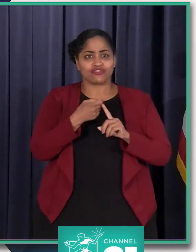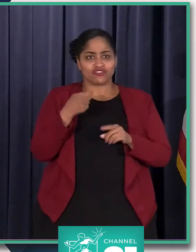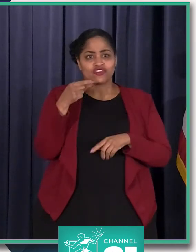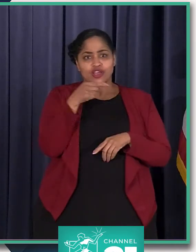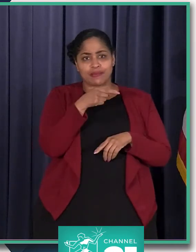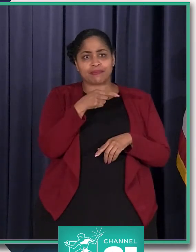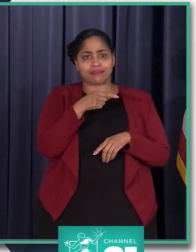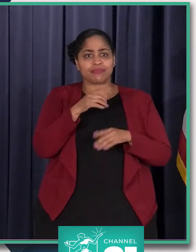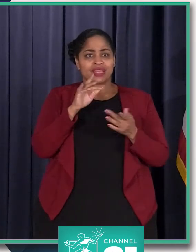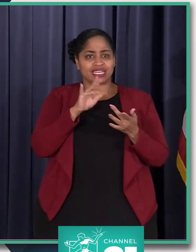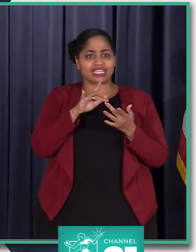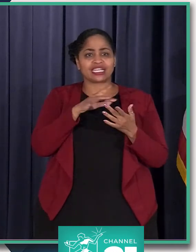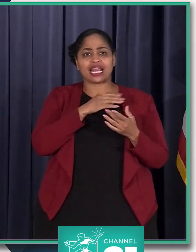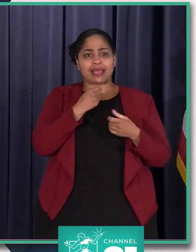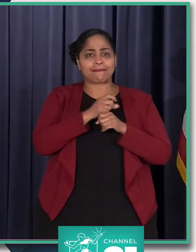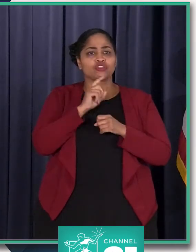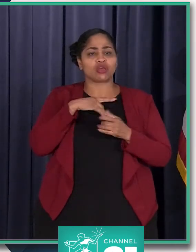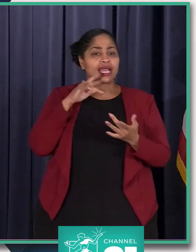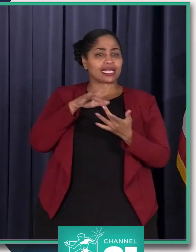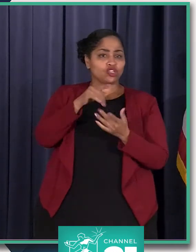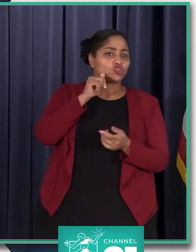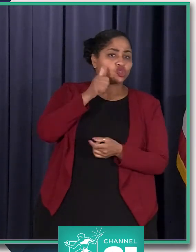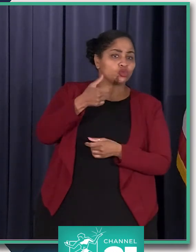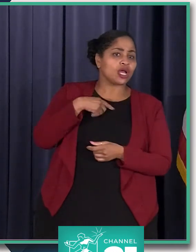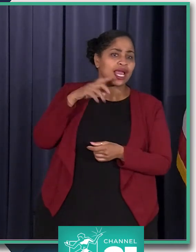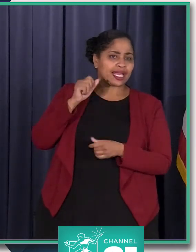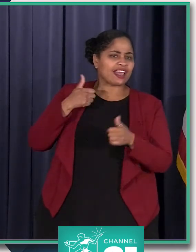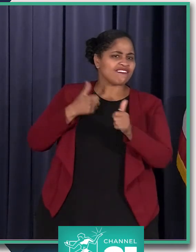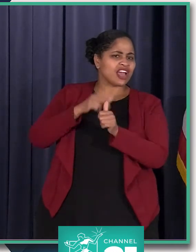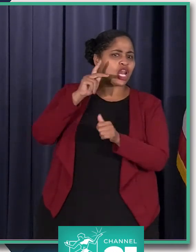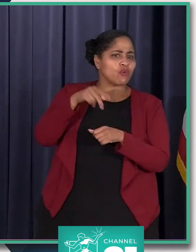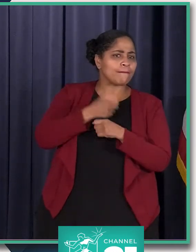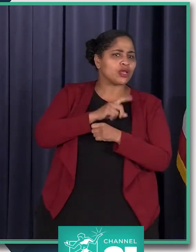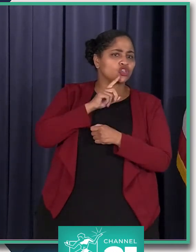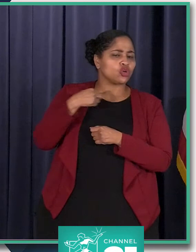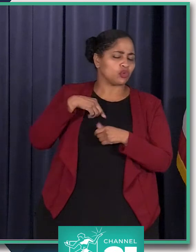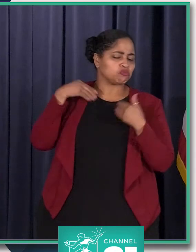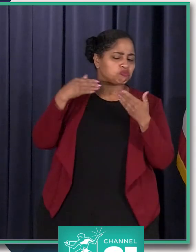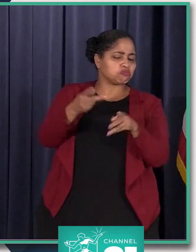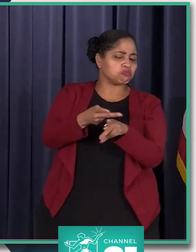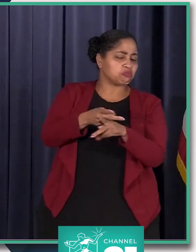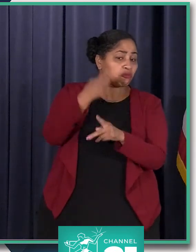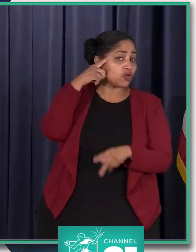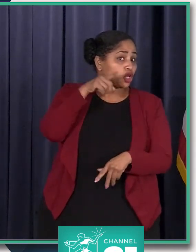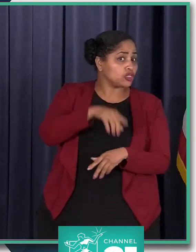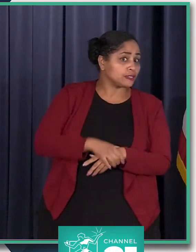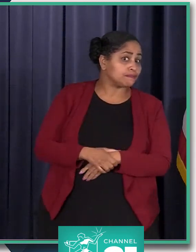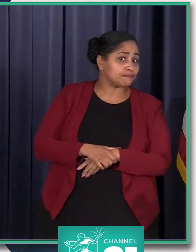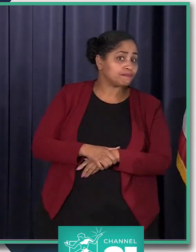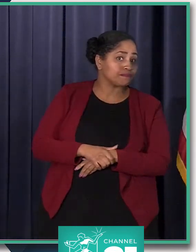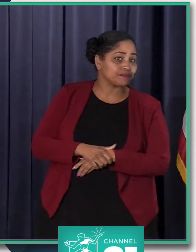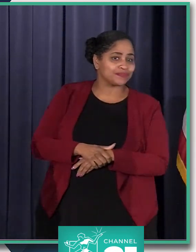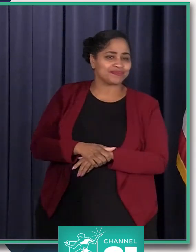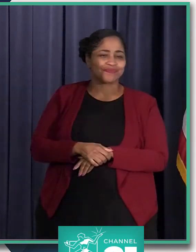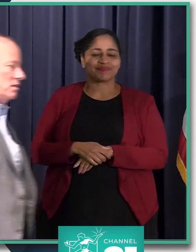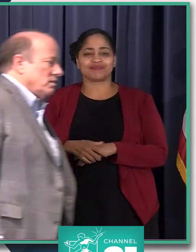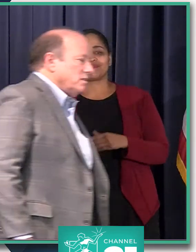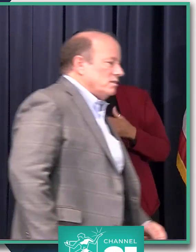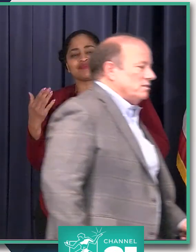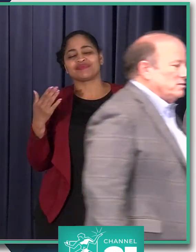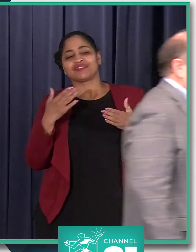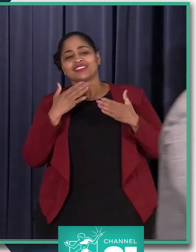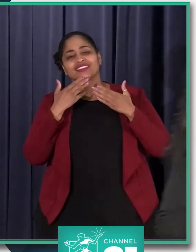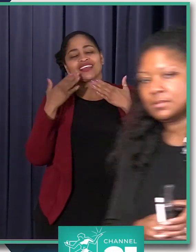from the contact and make sure I contact you tomorrow so I can follow up to make sure that we get it taken care of. Thank you. I have a